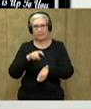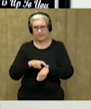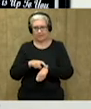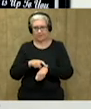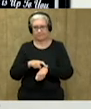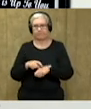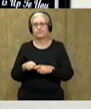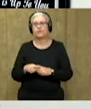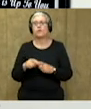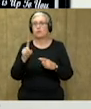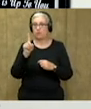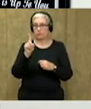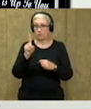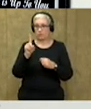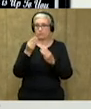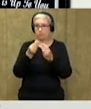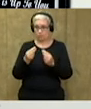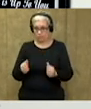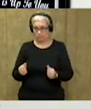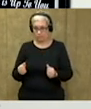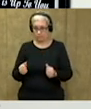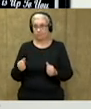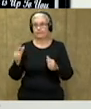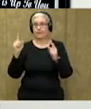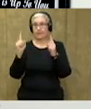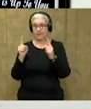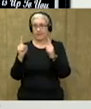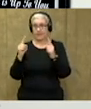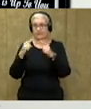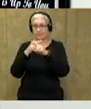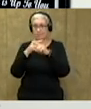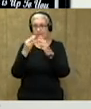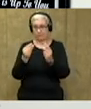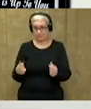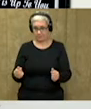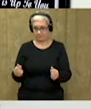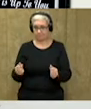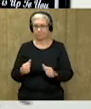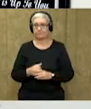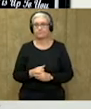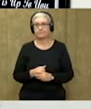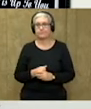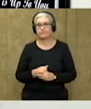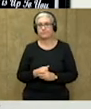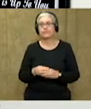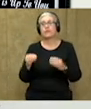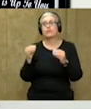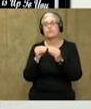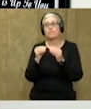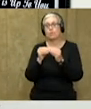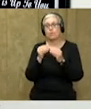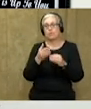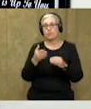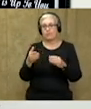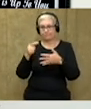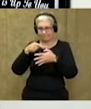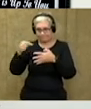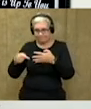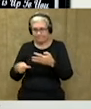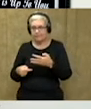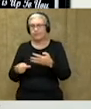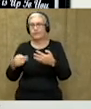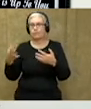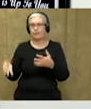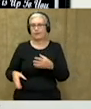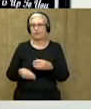we need to try to resolve in this conflict resolution situation. The more things that we bring into it, the